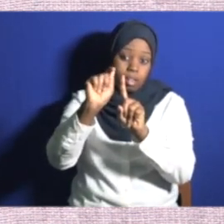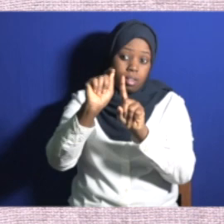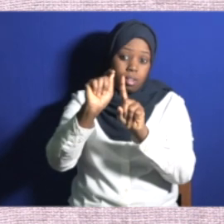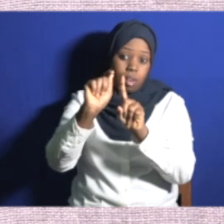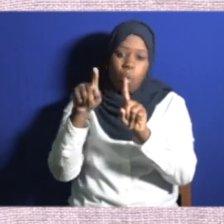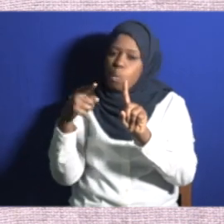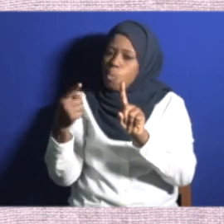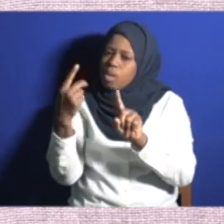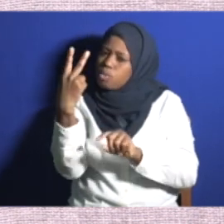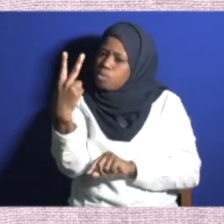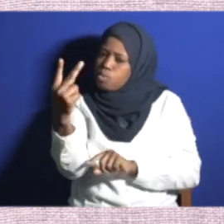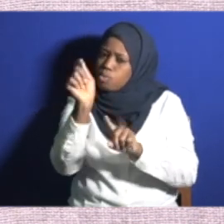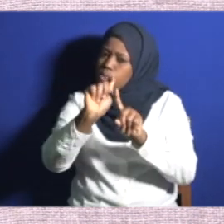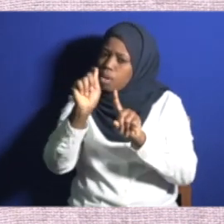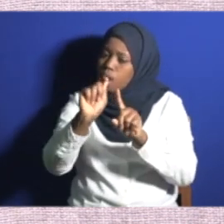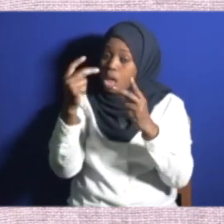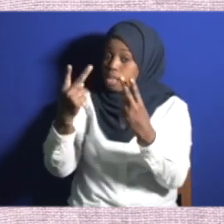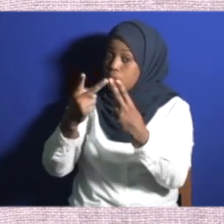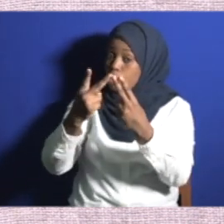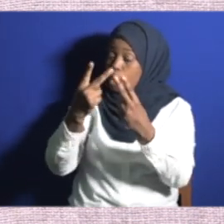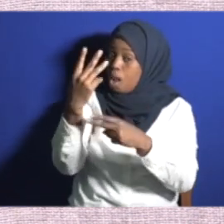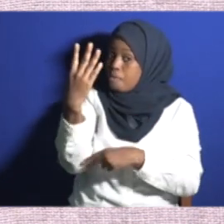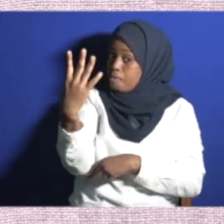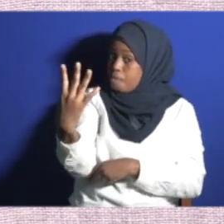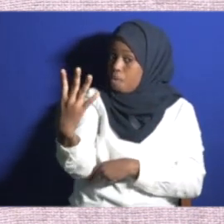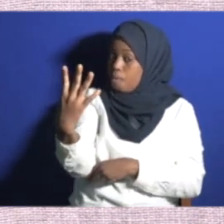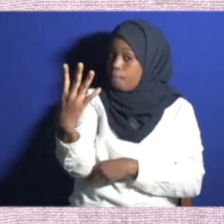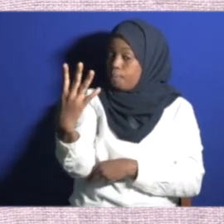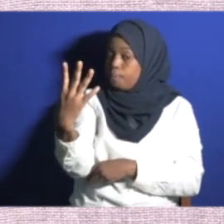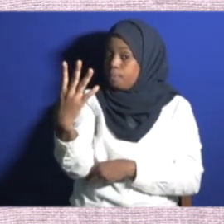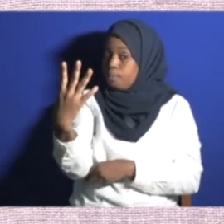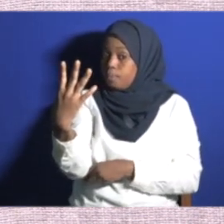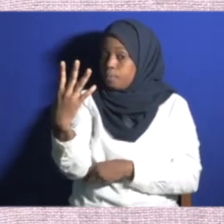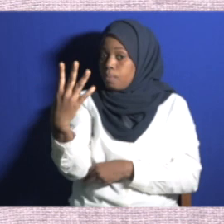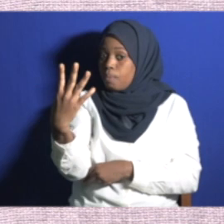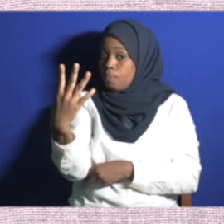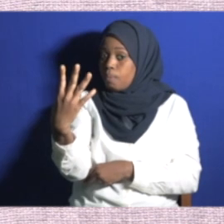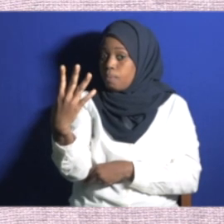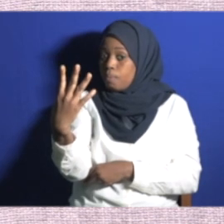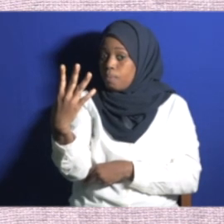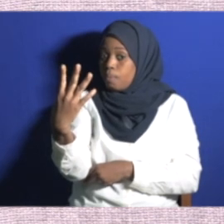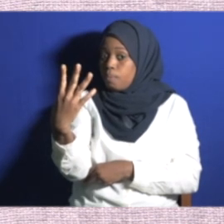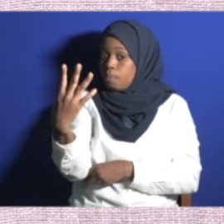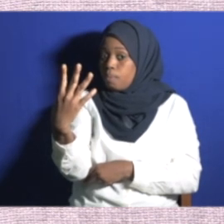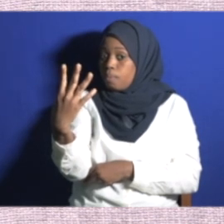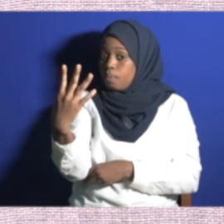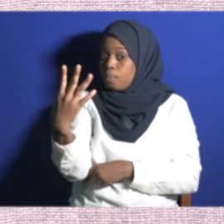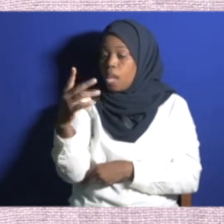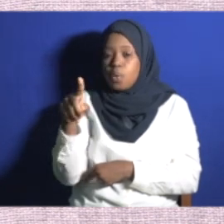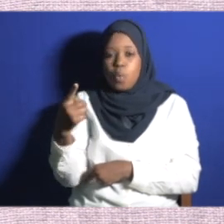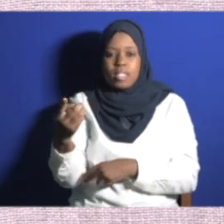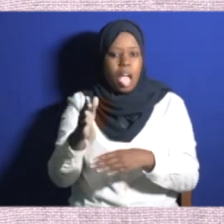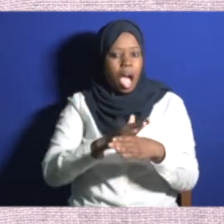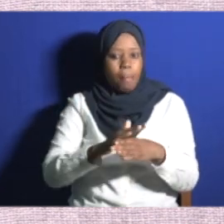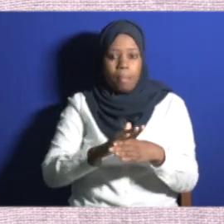squared? It's 4. Very good. This is 4. And what about